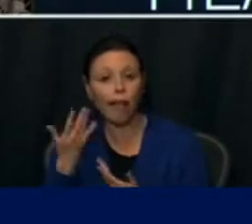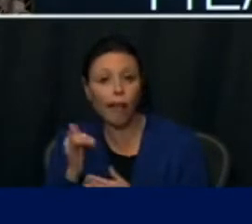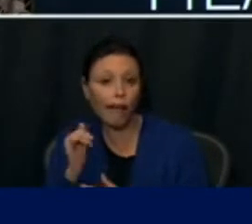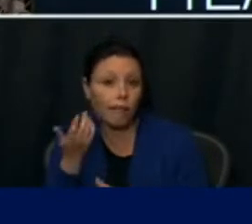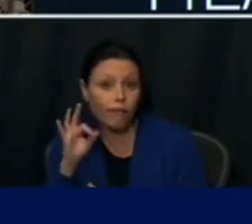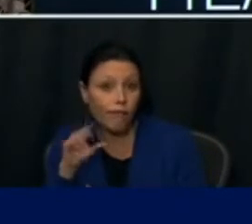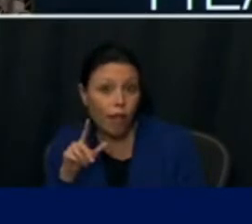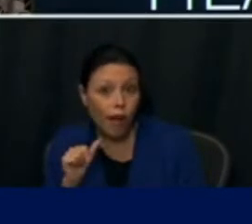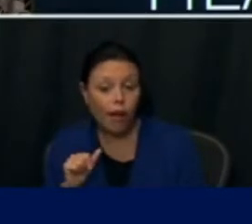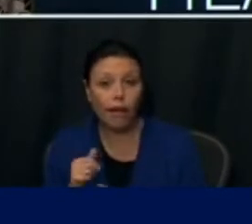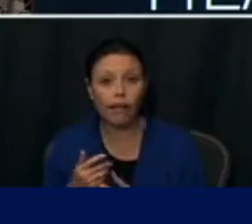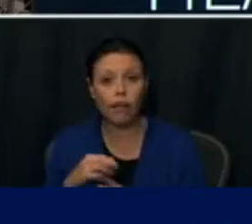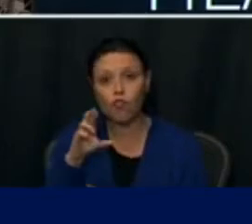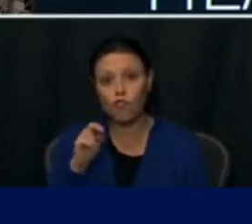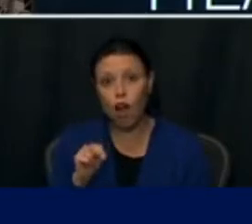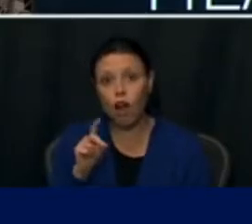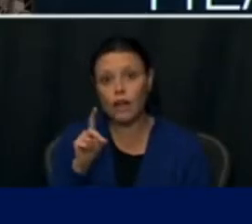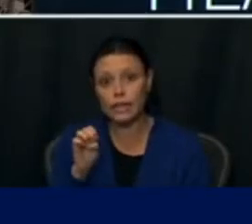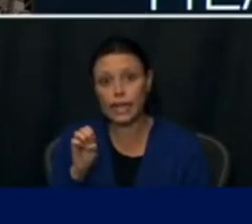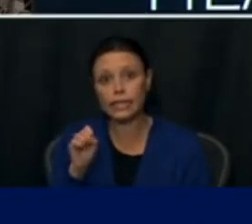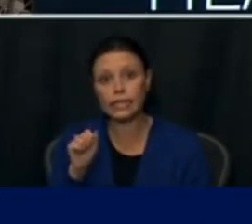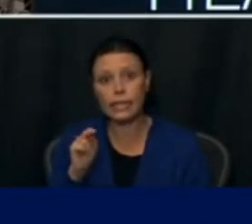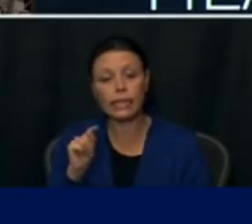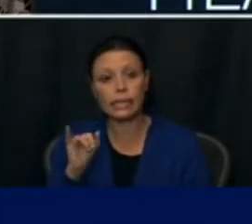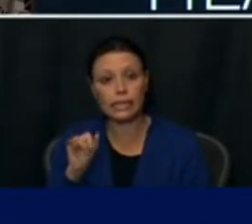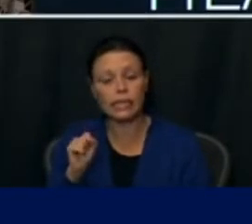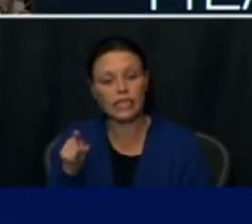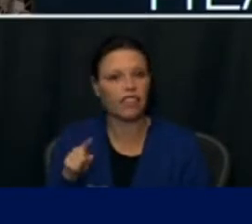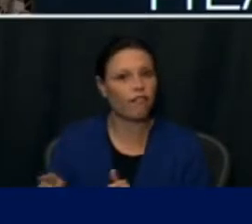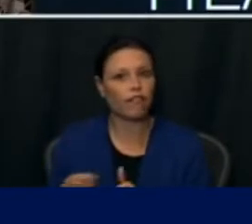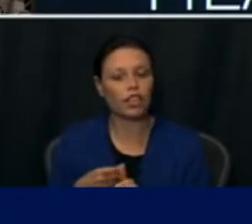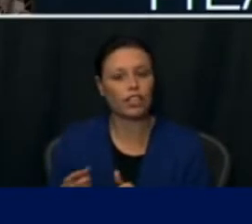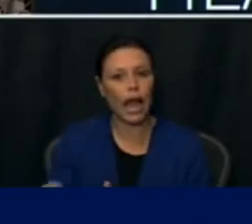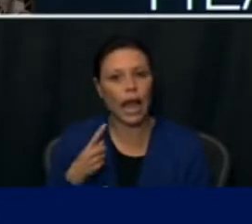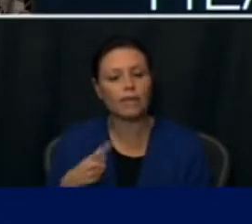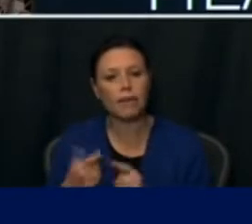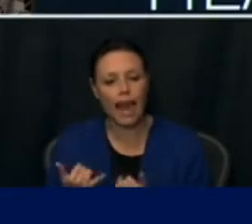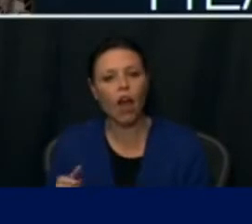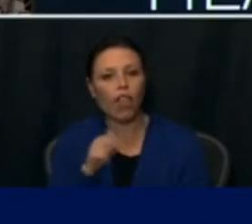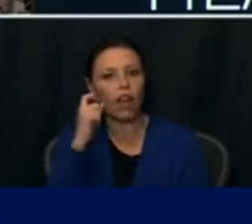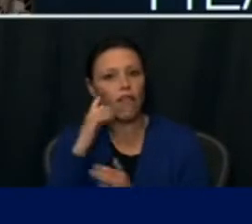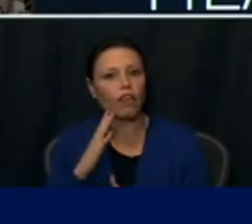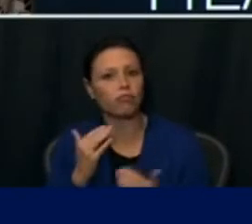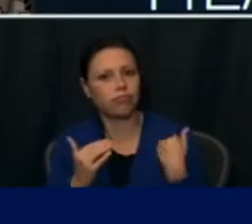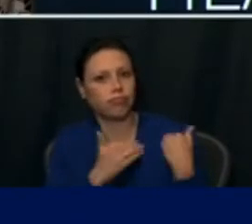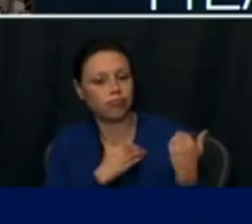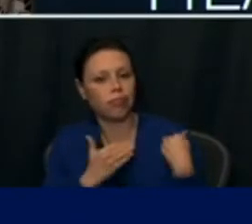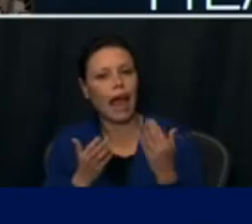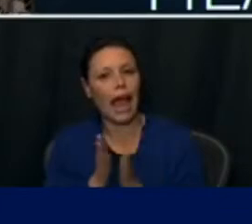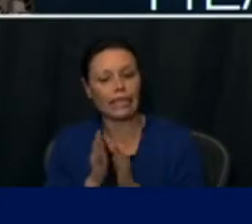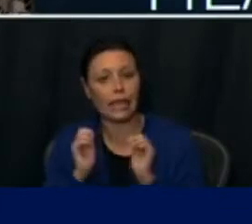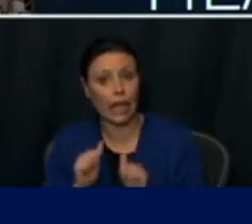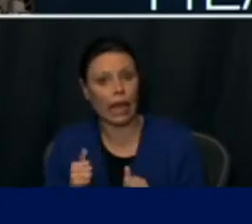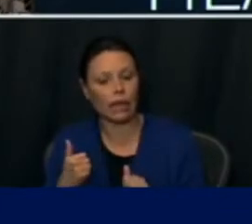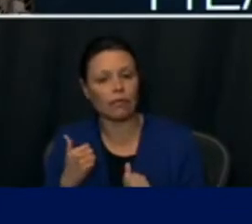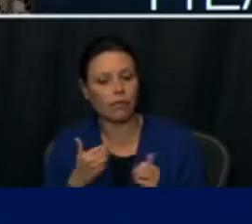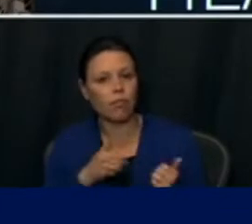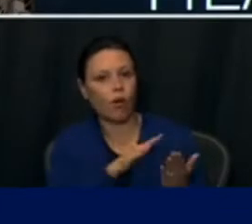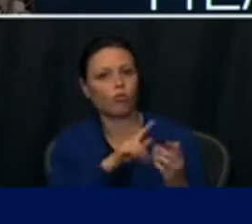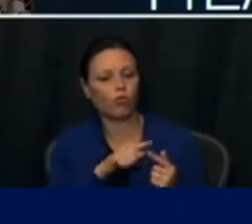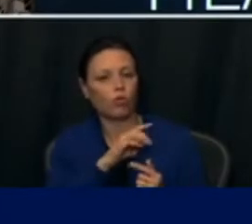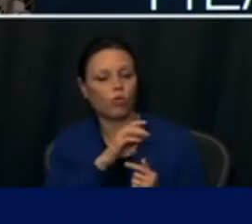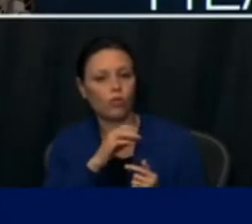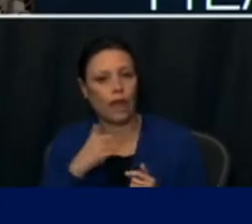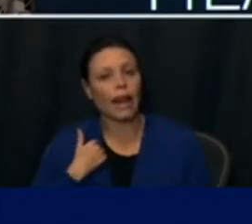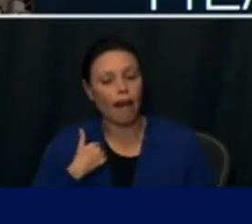Florida Ronda santis was the first one to ask but others are asking also and uh it's a